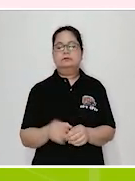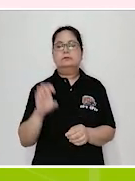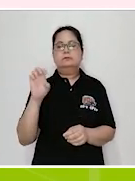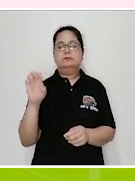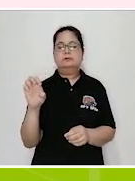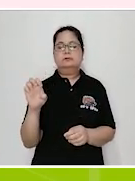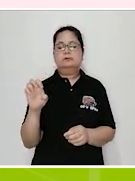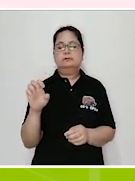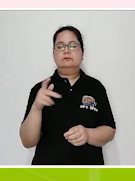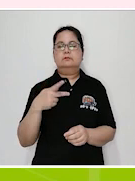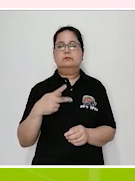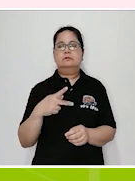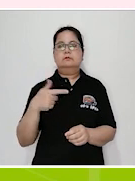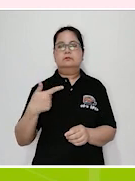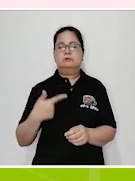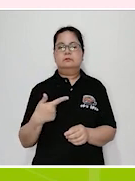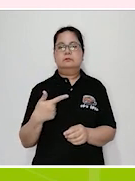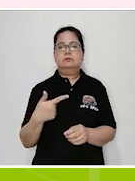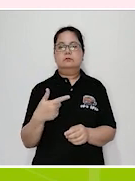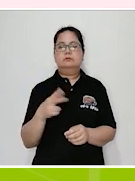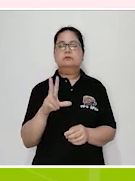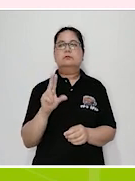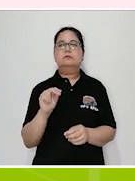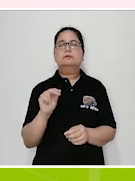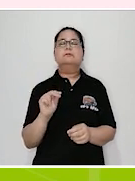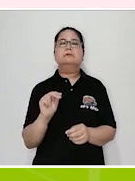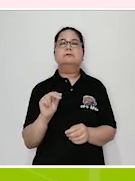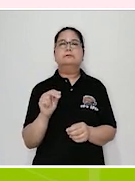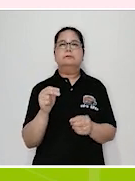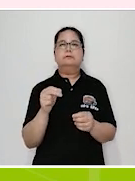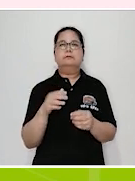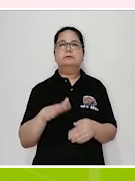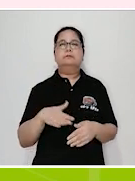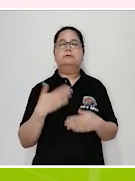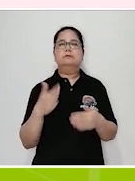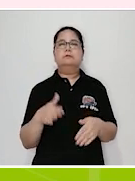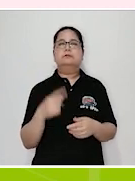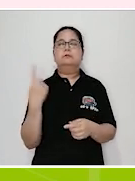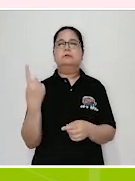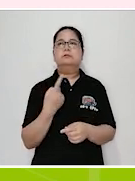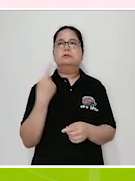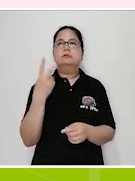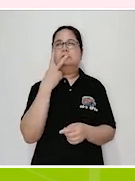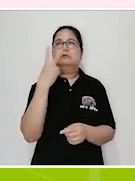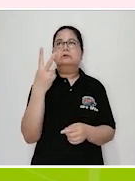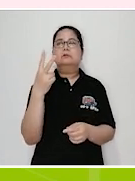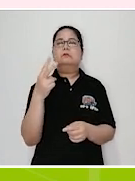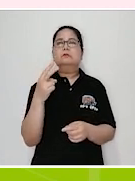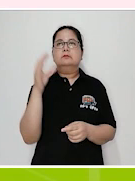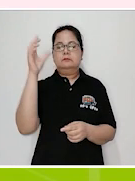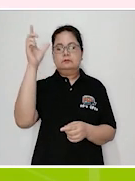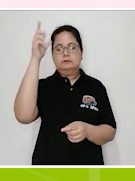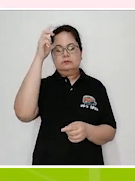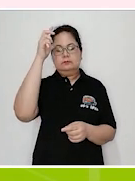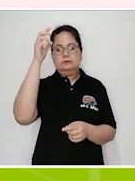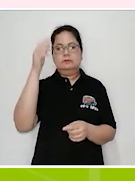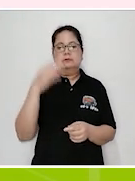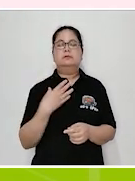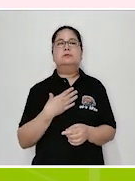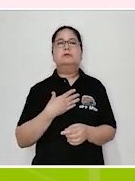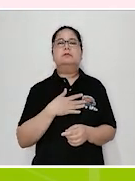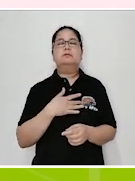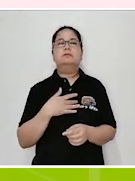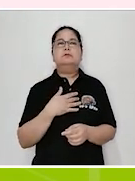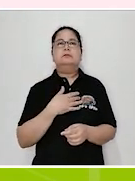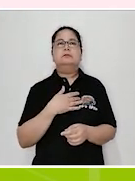E. Kaguya Hime was not happy. She always looked at the full moon and felt sad.